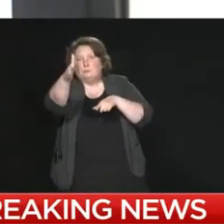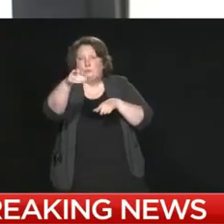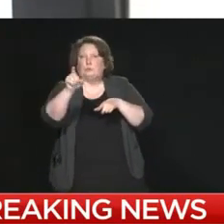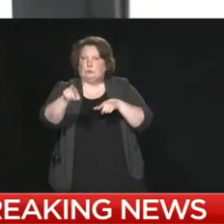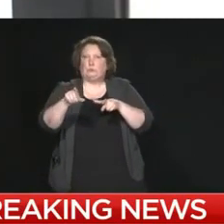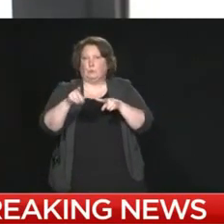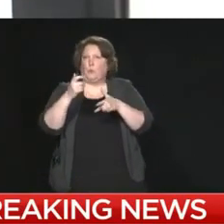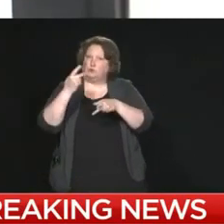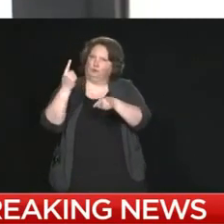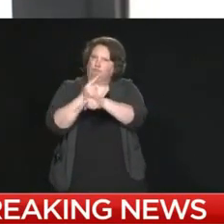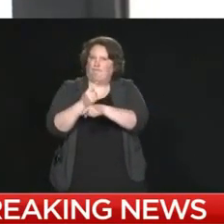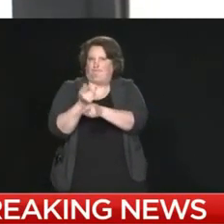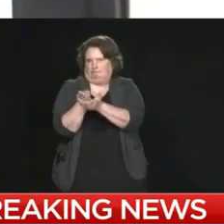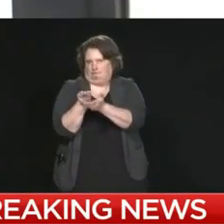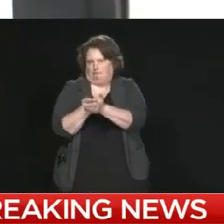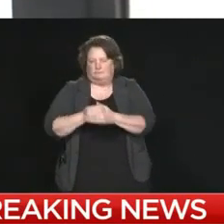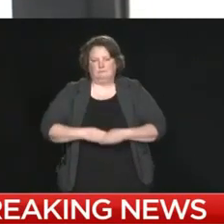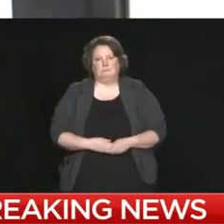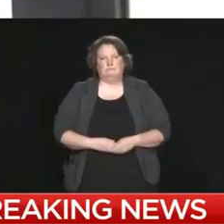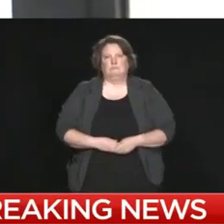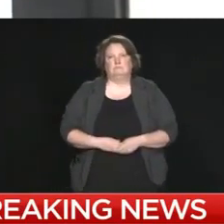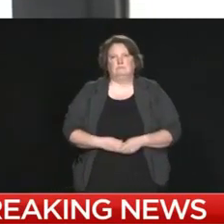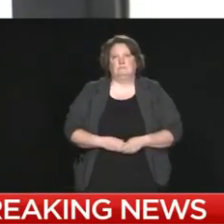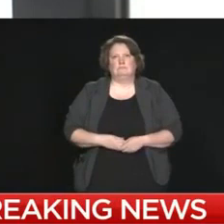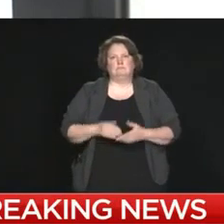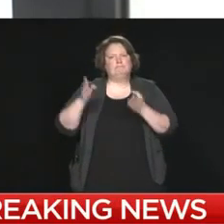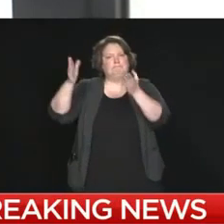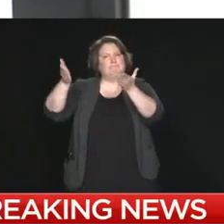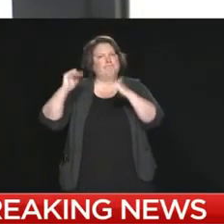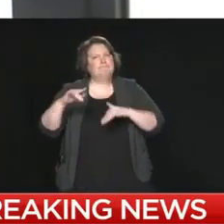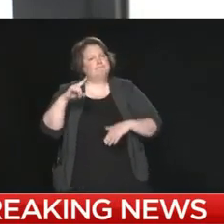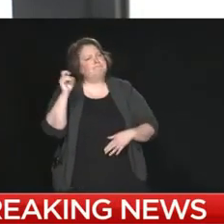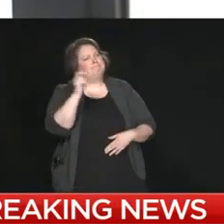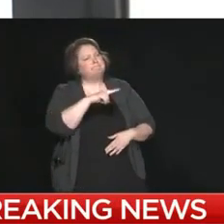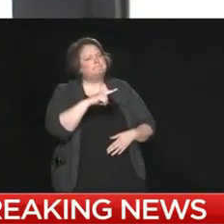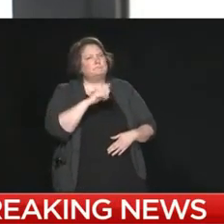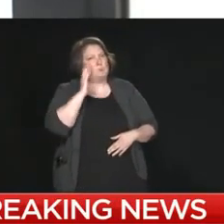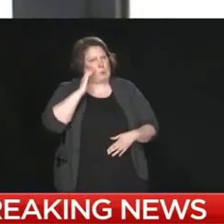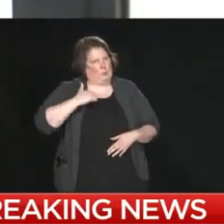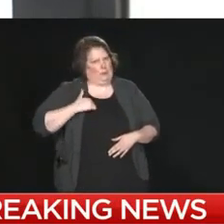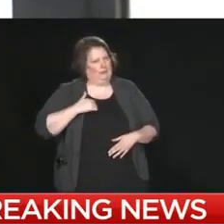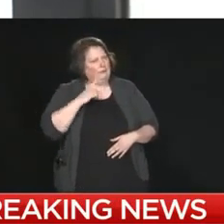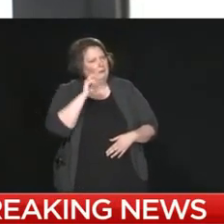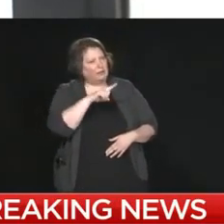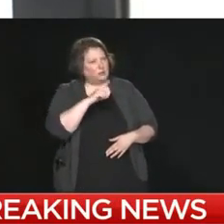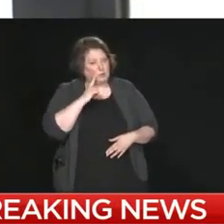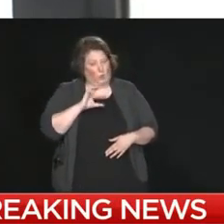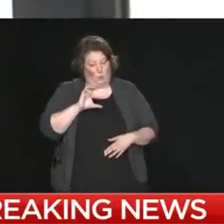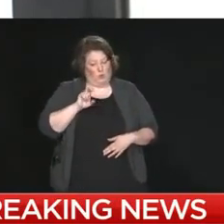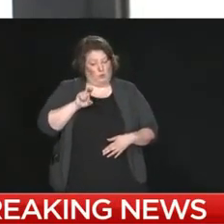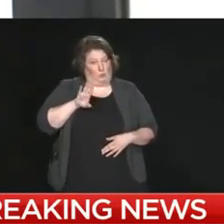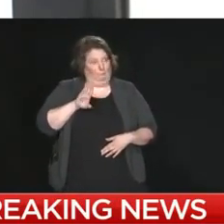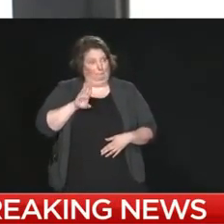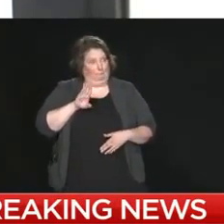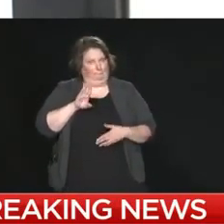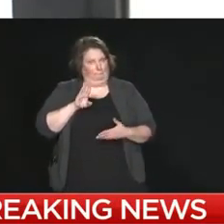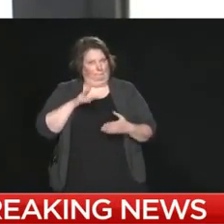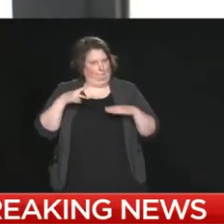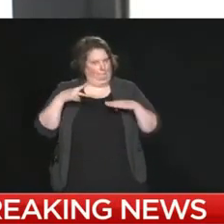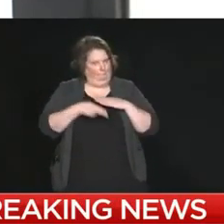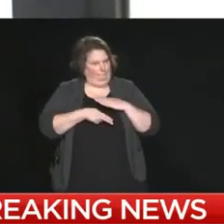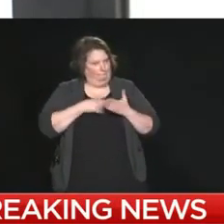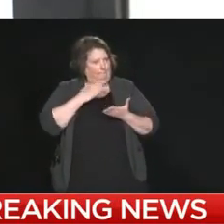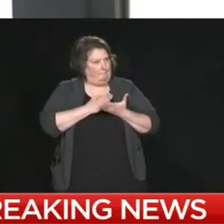many people who are going to find themselves in a vacuum. They're going to wonder, what's going to happen to me? They won't have access to the wage subsidy and they won't